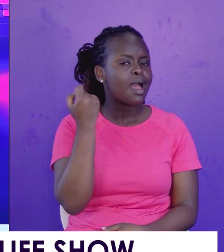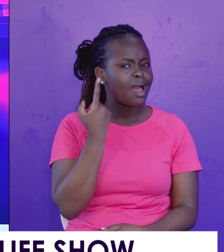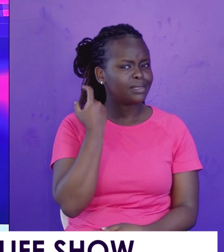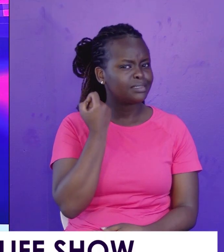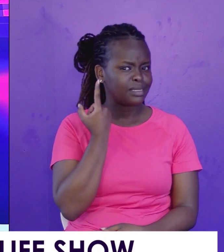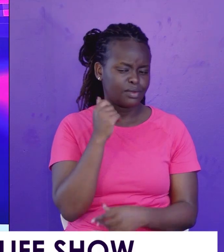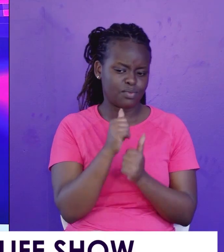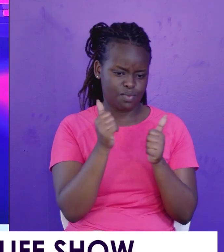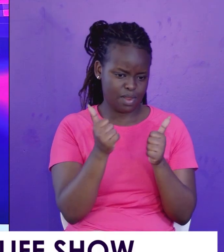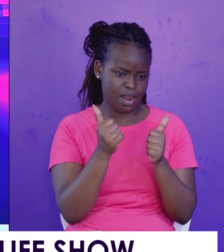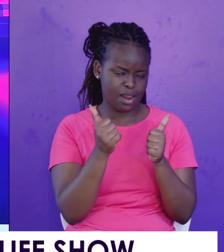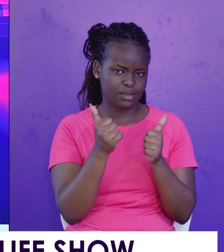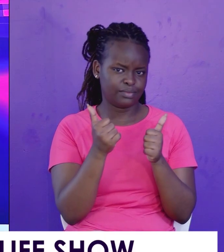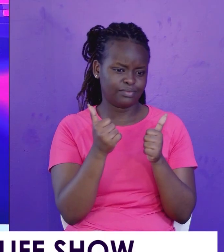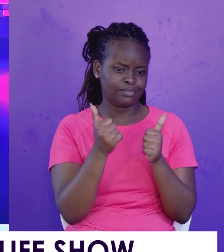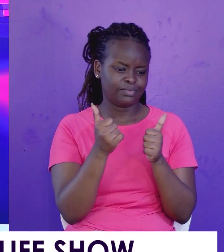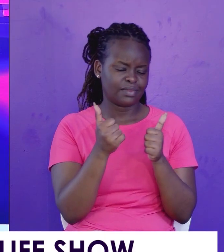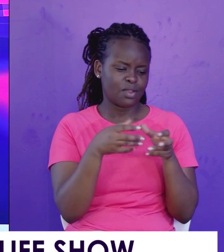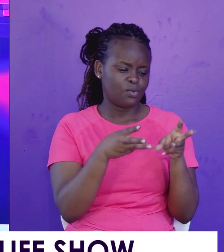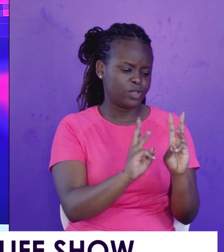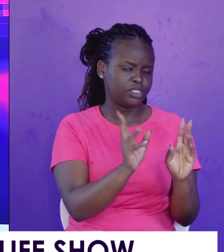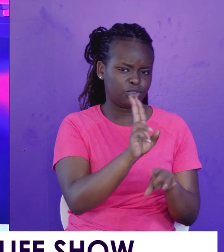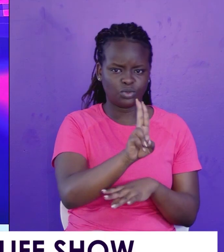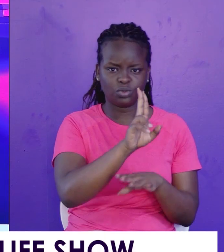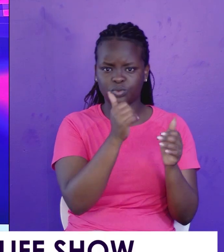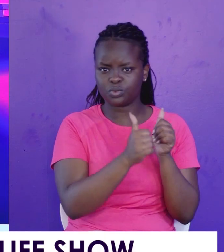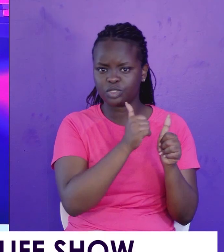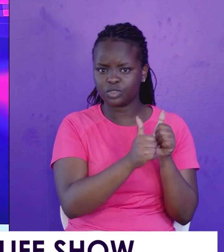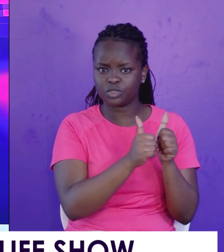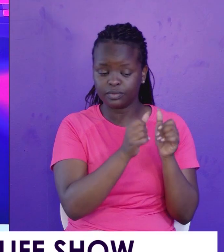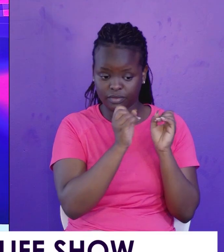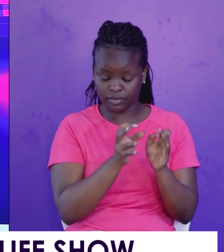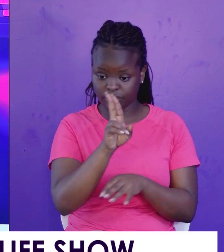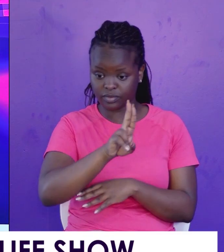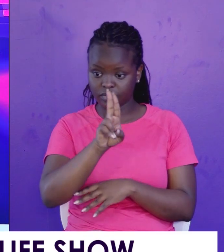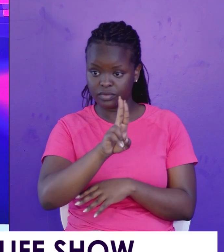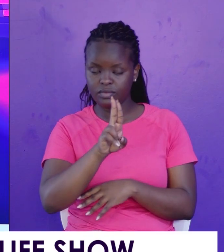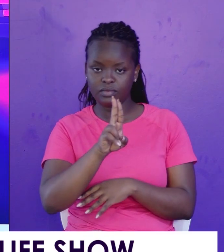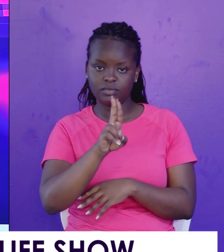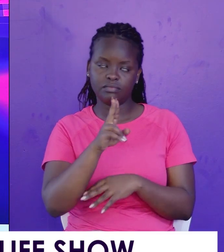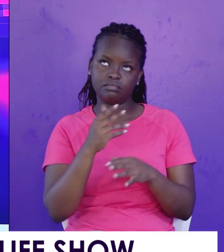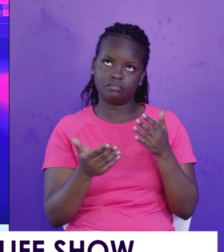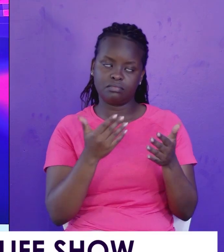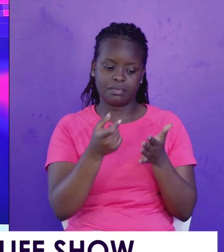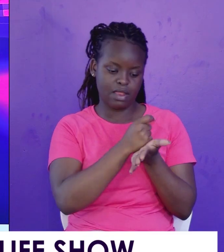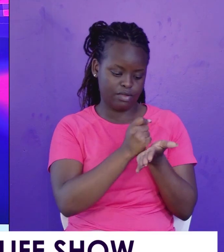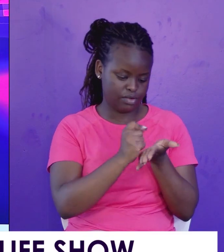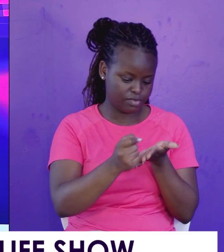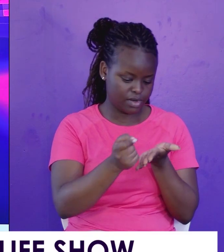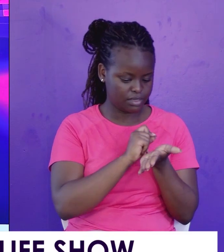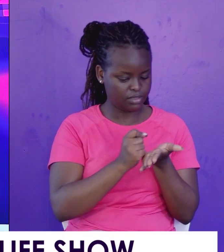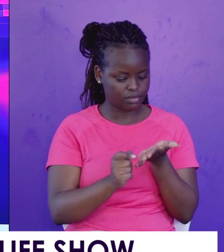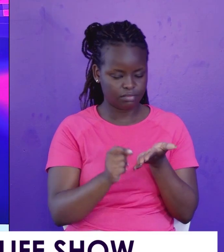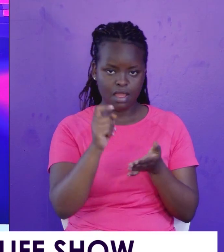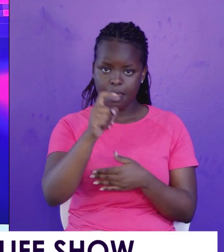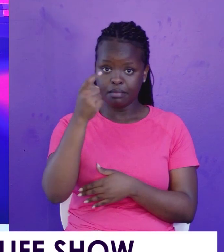the channel you're using. What are you using? If you're using maybe writing, then you have to